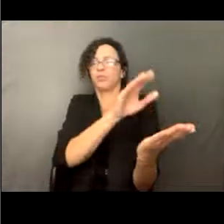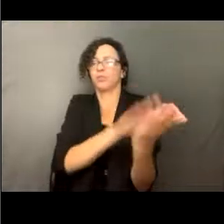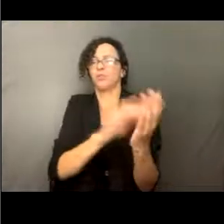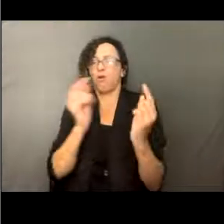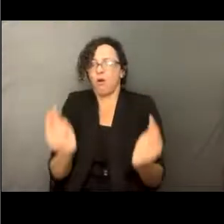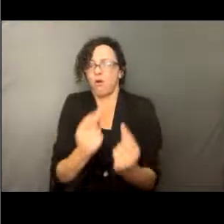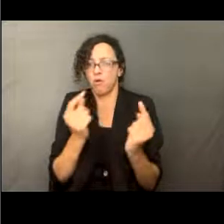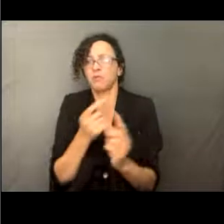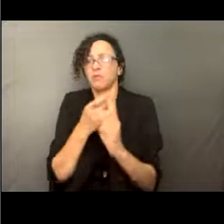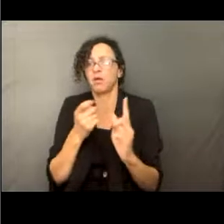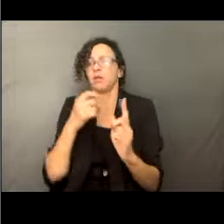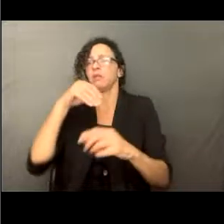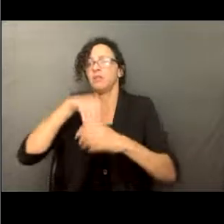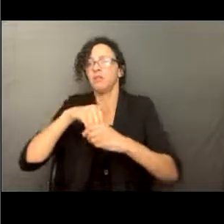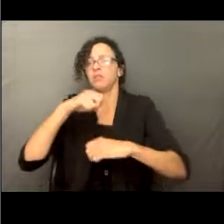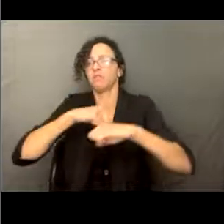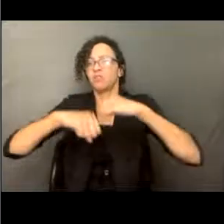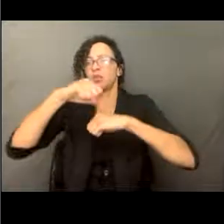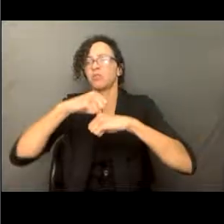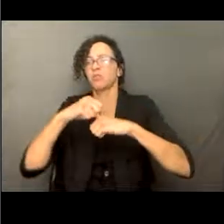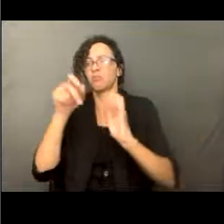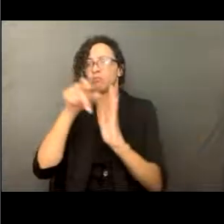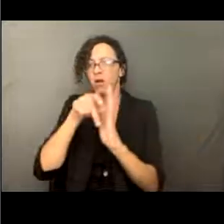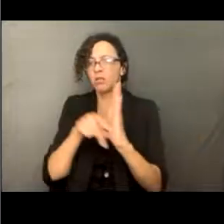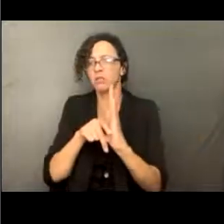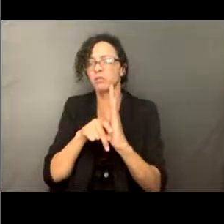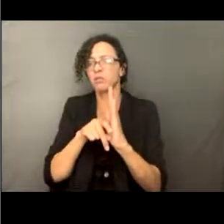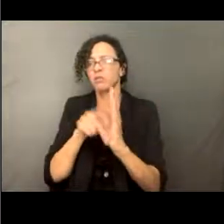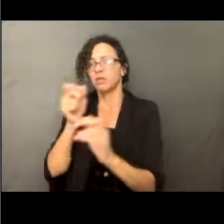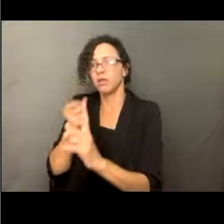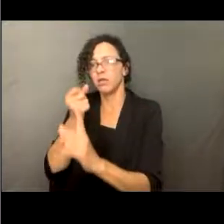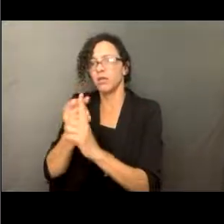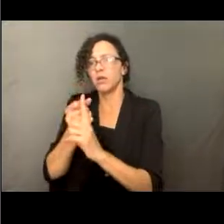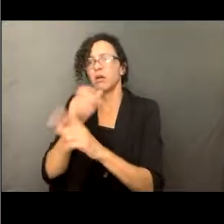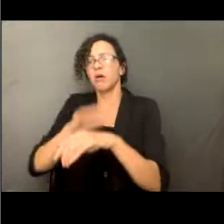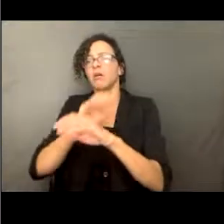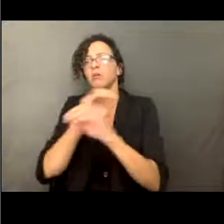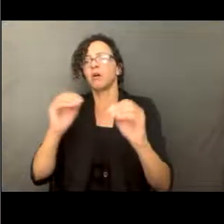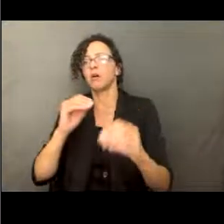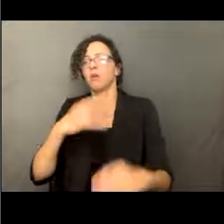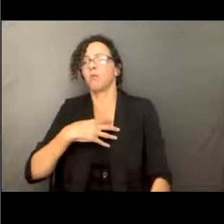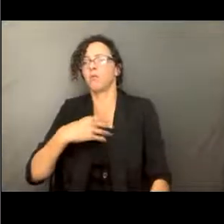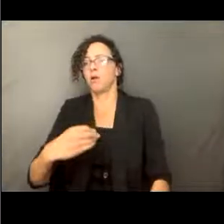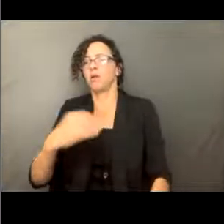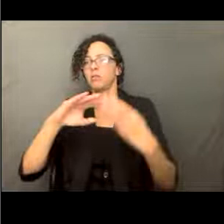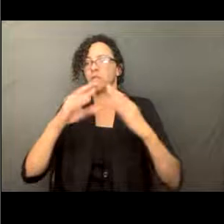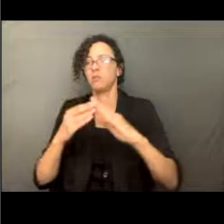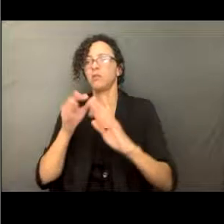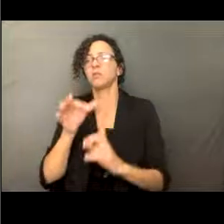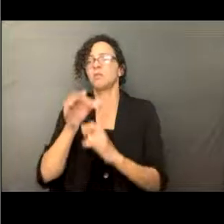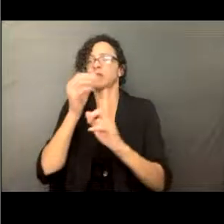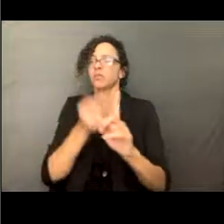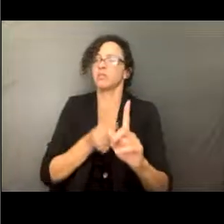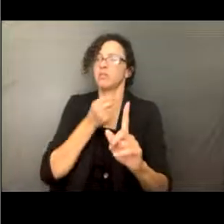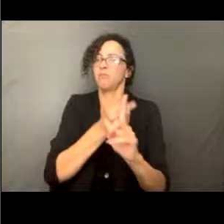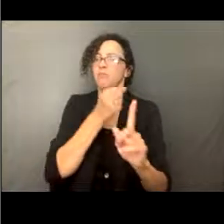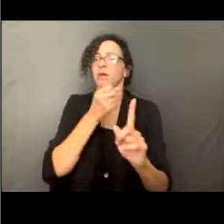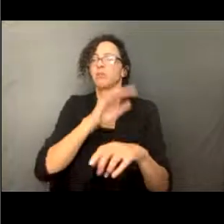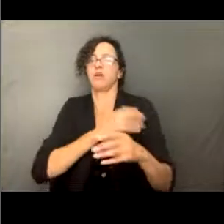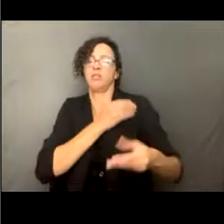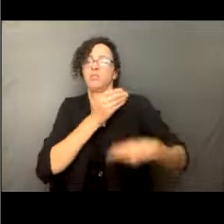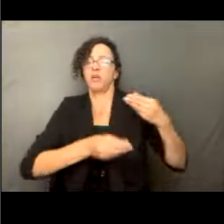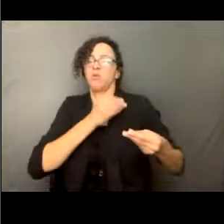have inflicted on non-white communities, such as the impacts on generational wealth building due to highway construction and